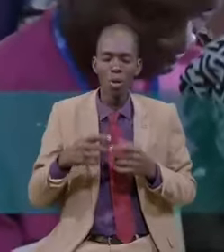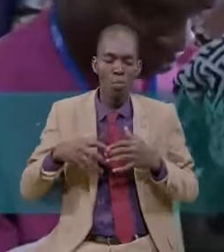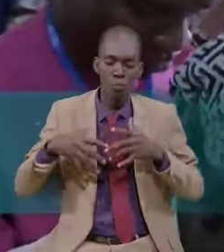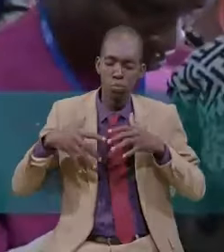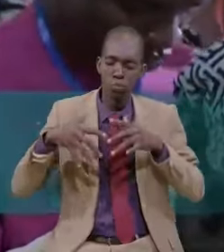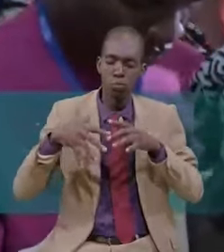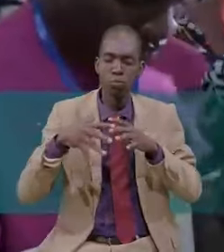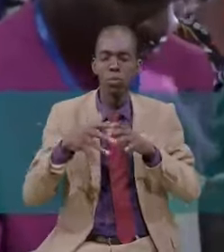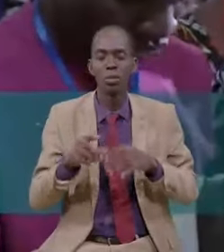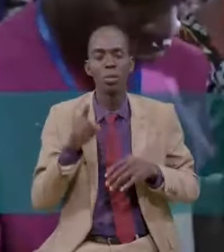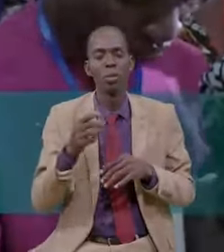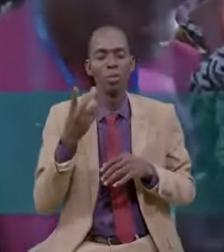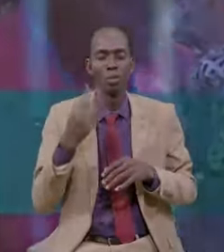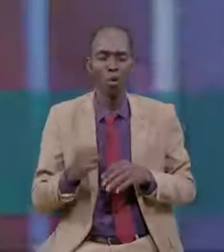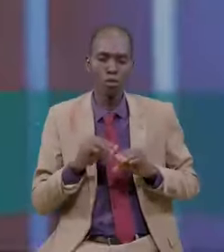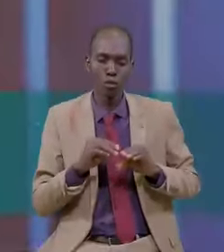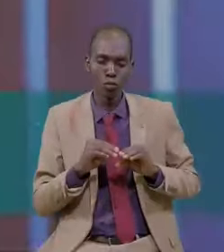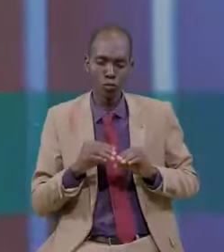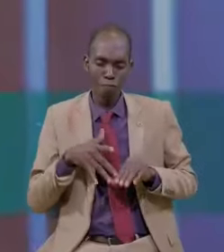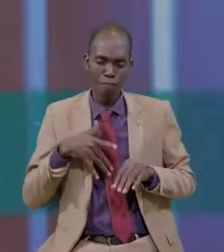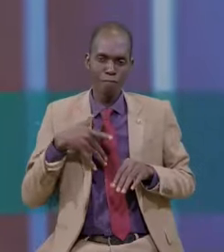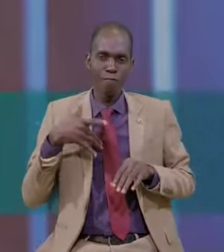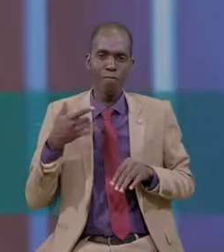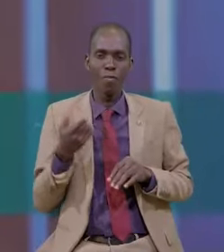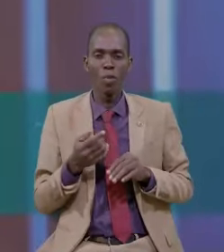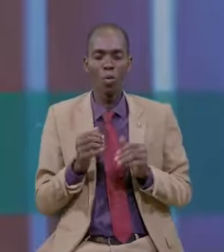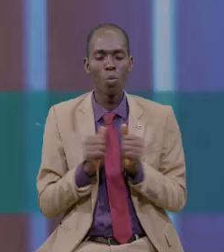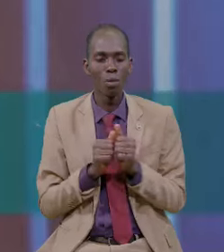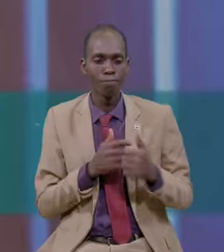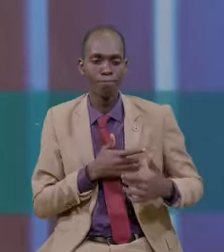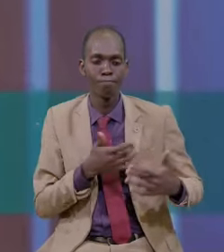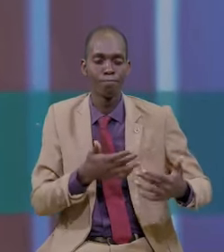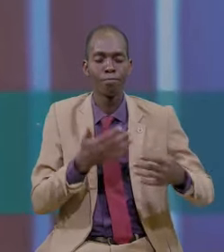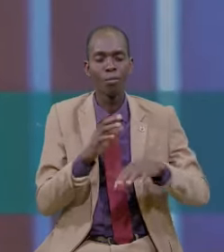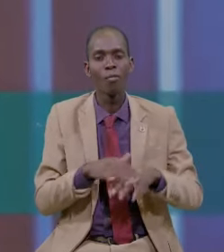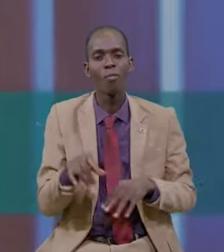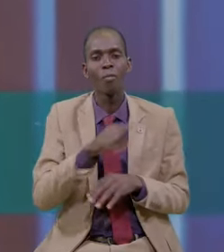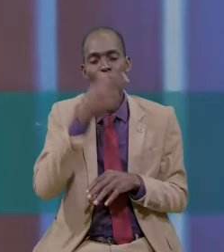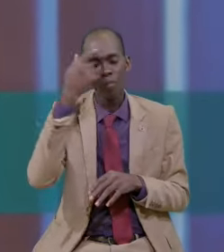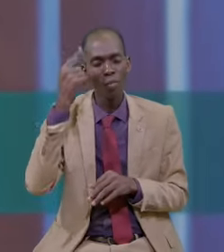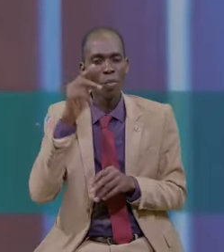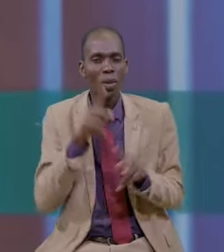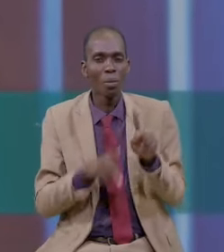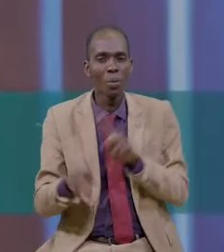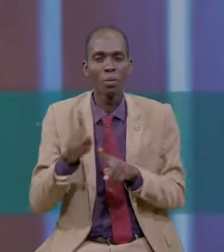moved with compassion on them because they fainted